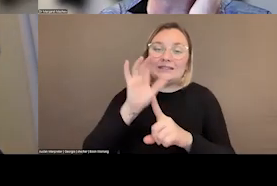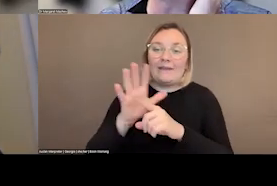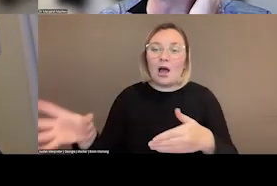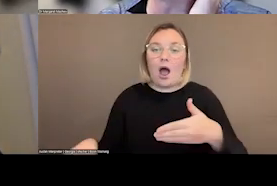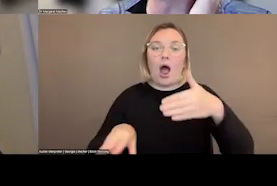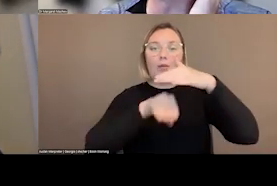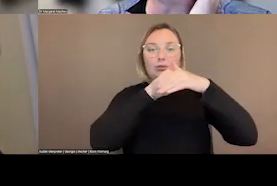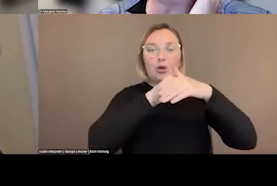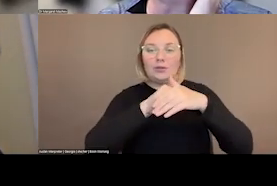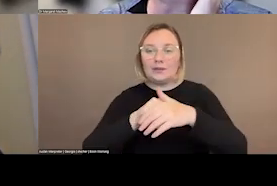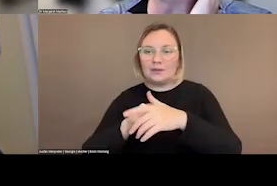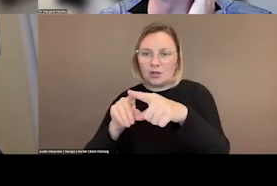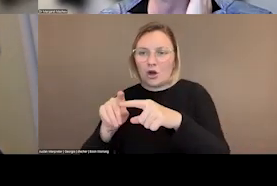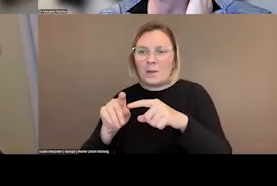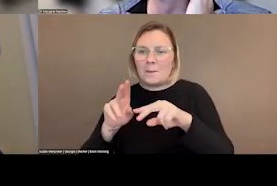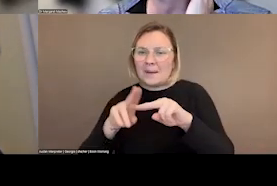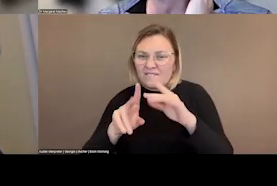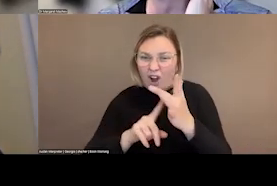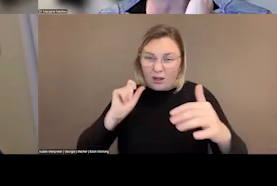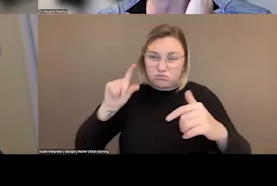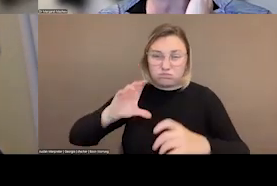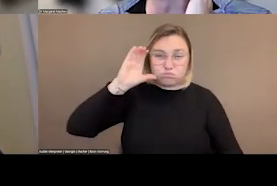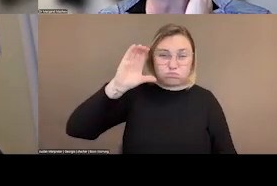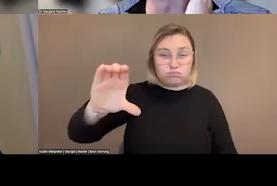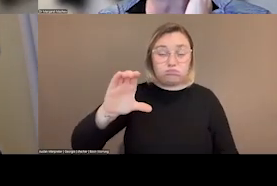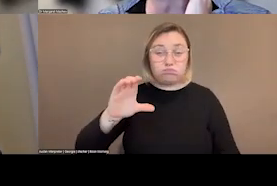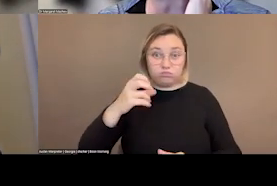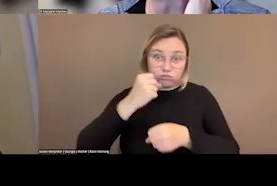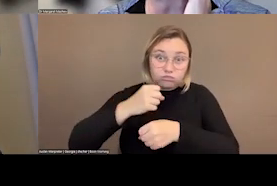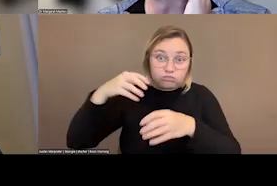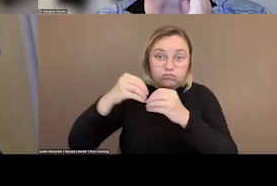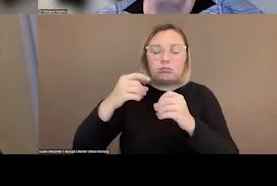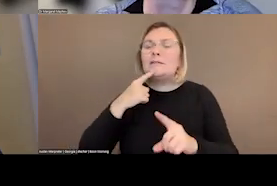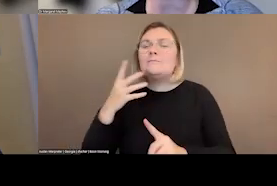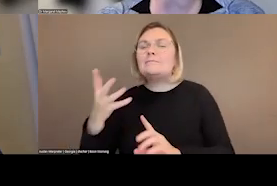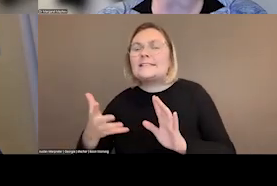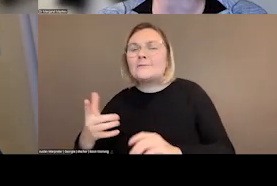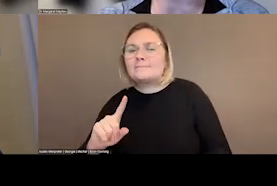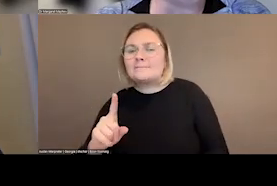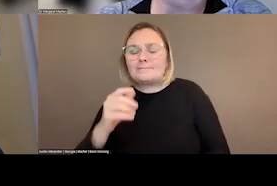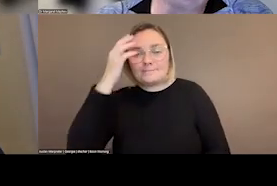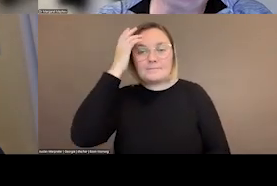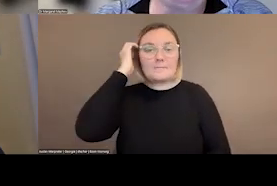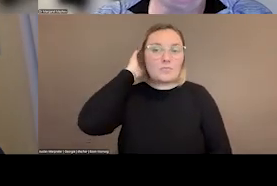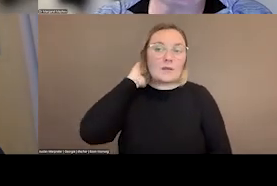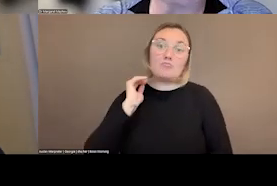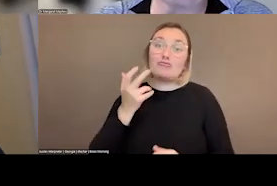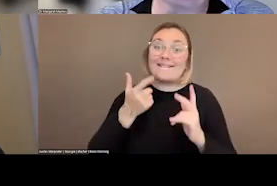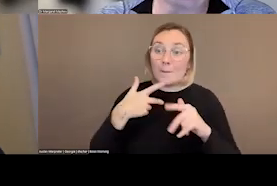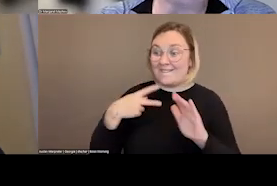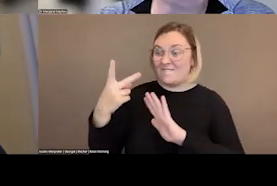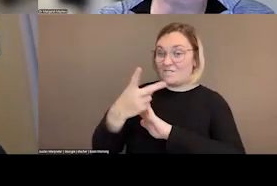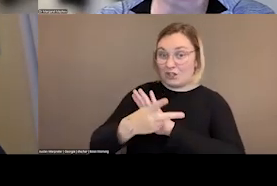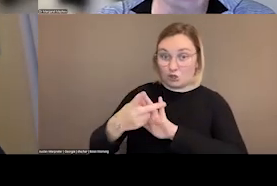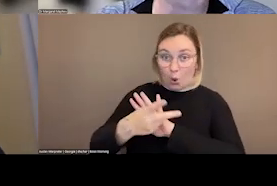like sending a massive file, would it? Like, what would you mean to? I was just thinking if I had a video that I was going to send